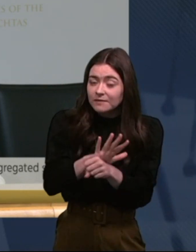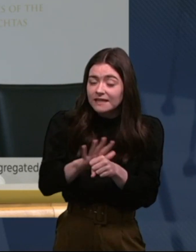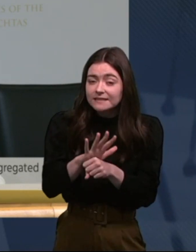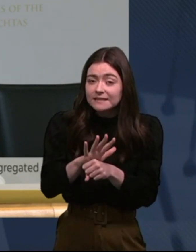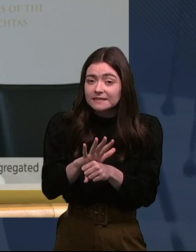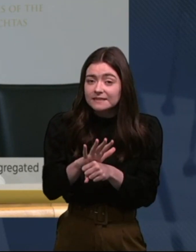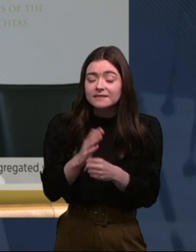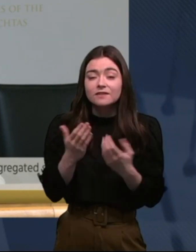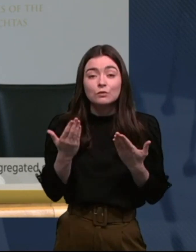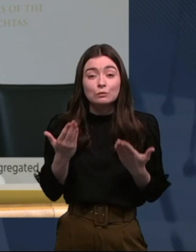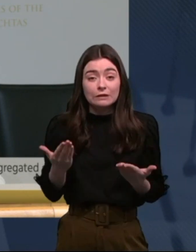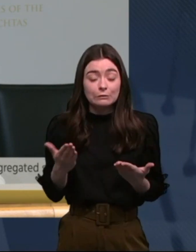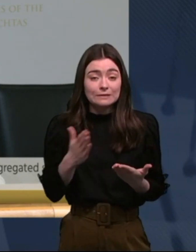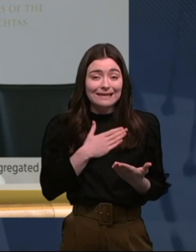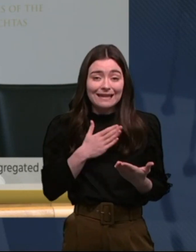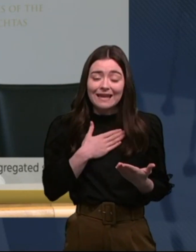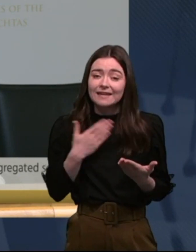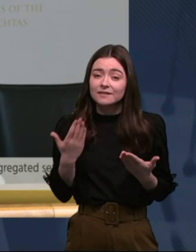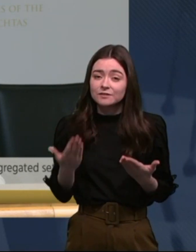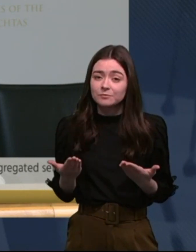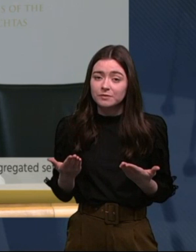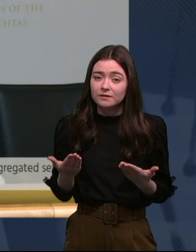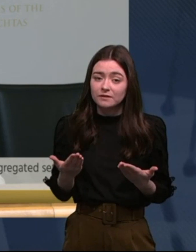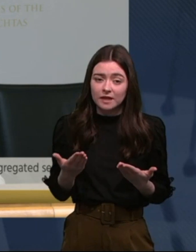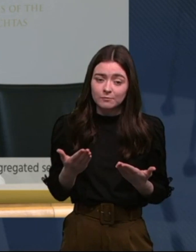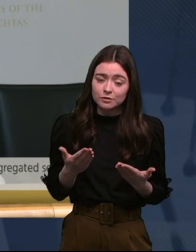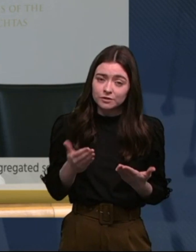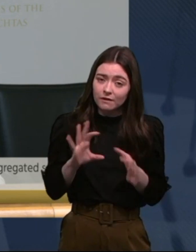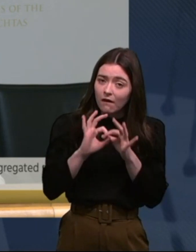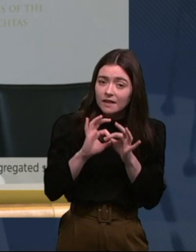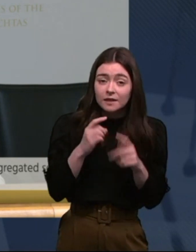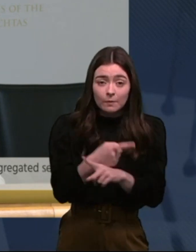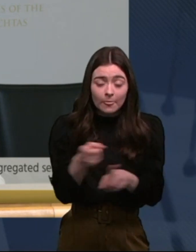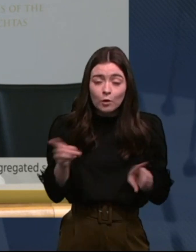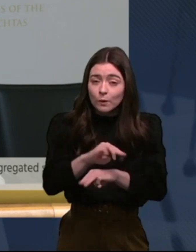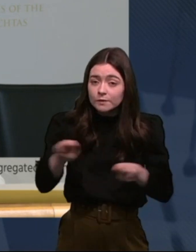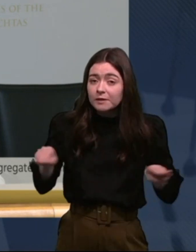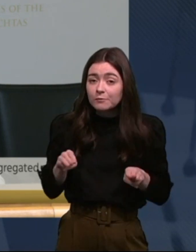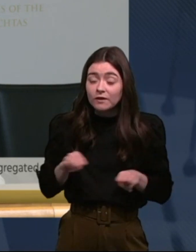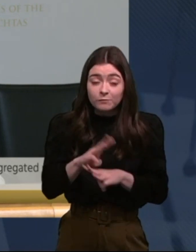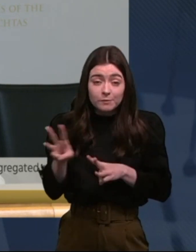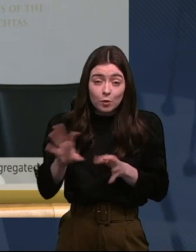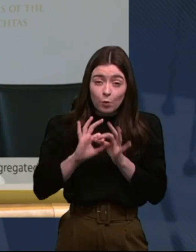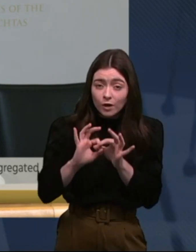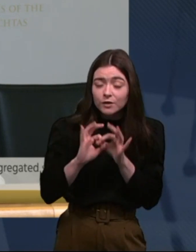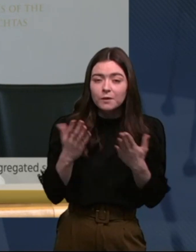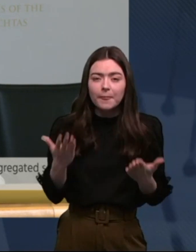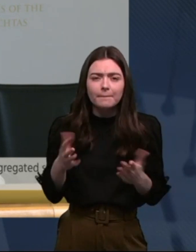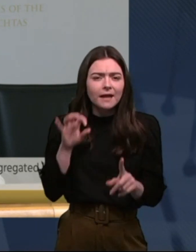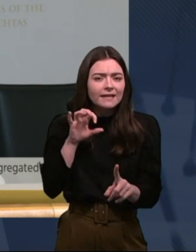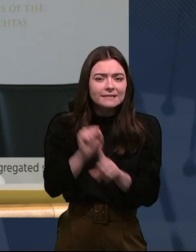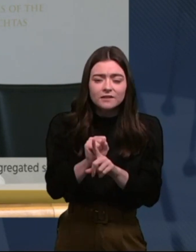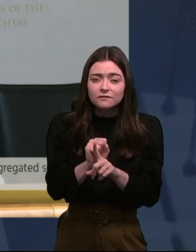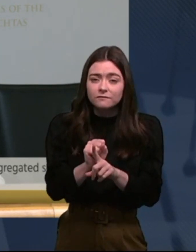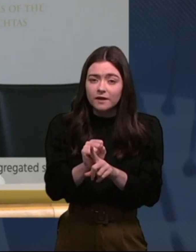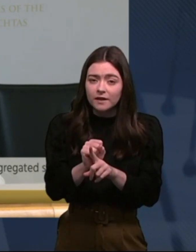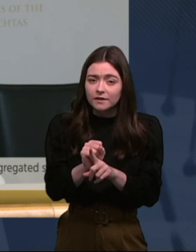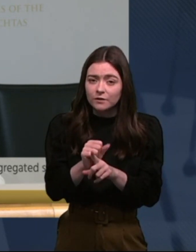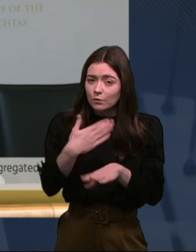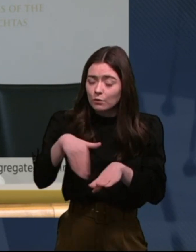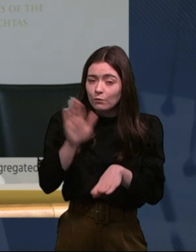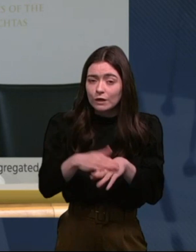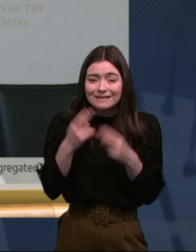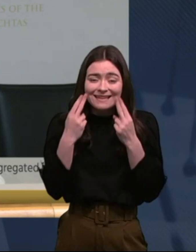We would ideally like to be able to get to those people by having boots on the ground and being able to identify where they